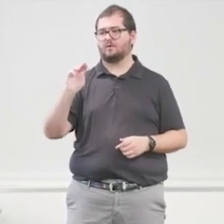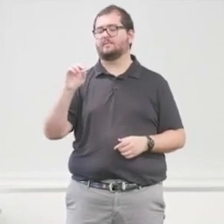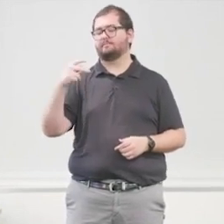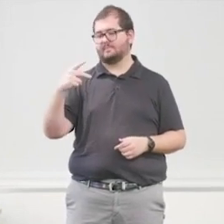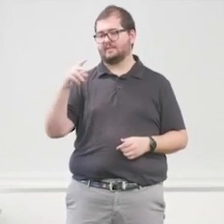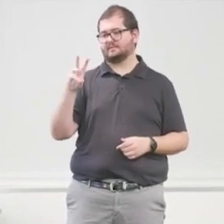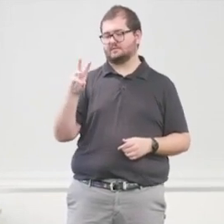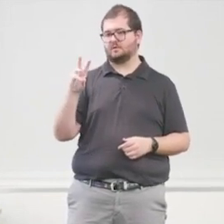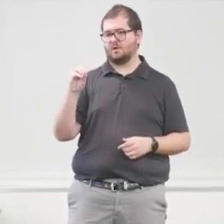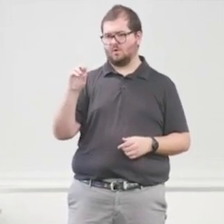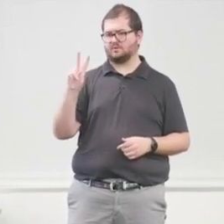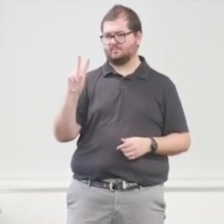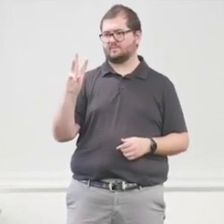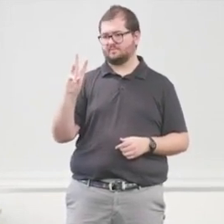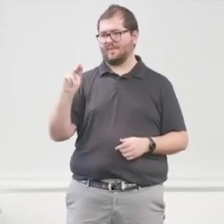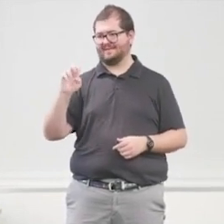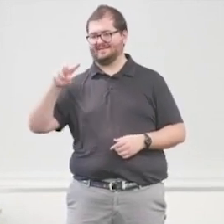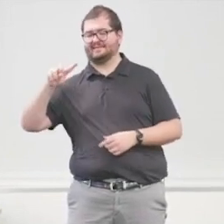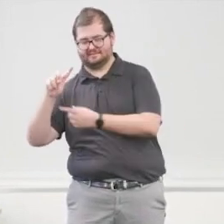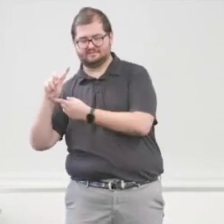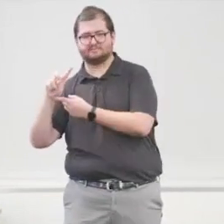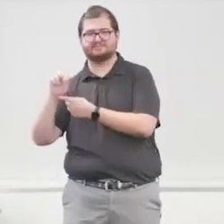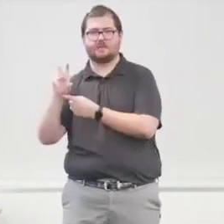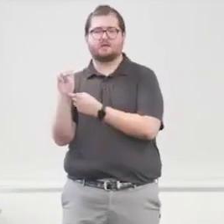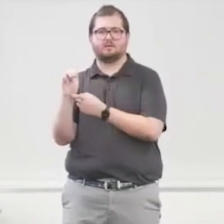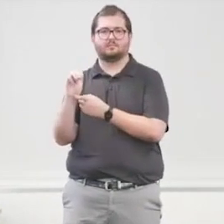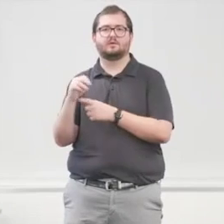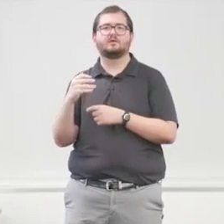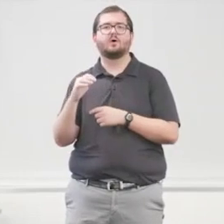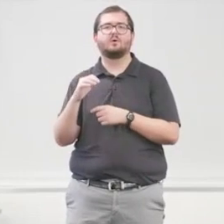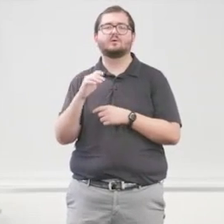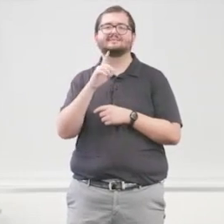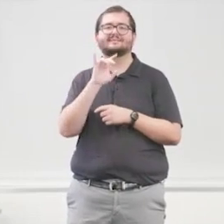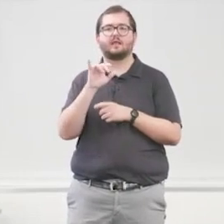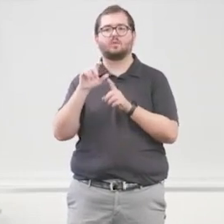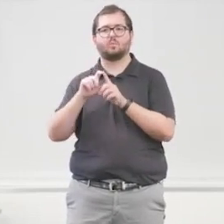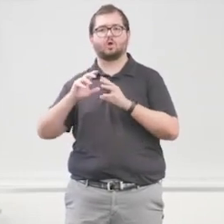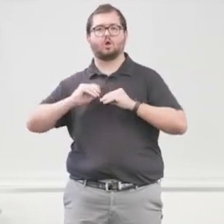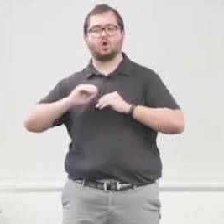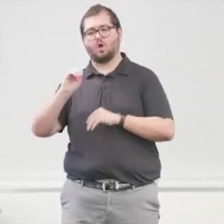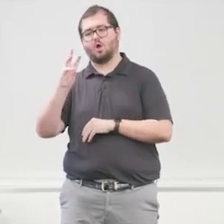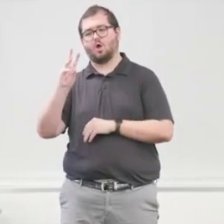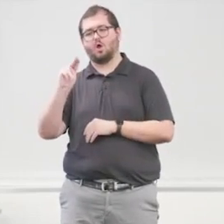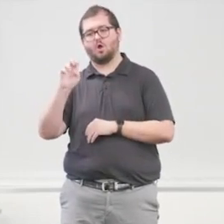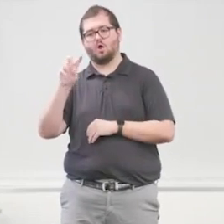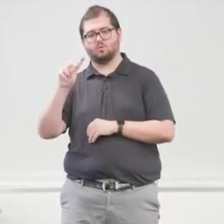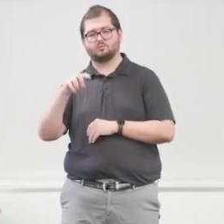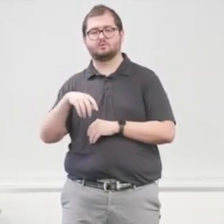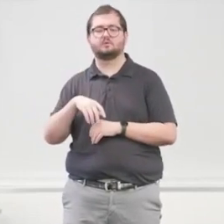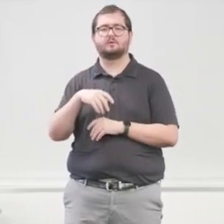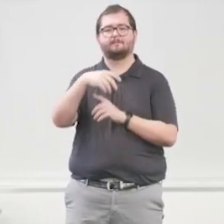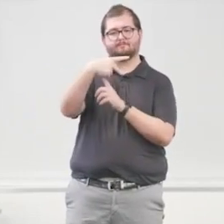Yeah, awesome. It's like pawn. Yeah, it's owned, but with a It's a P. Repository of hacks. It's